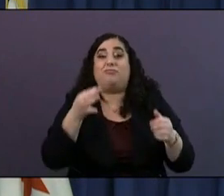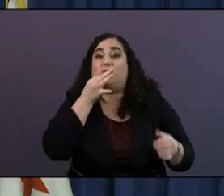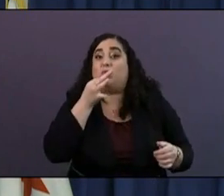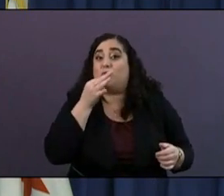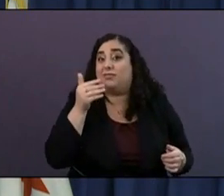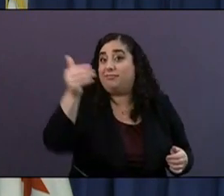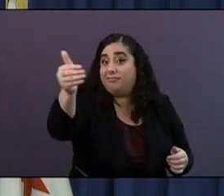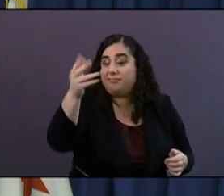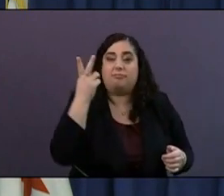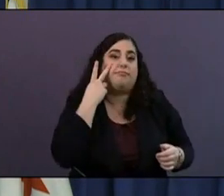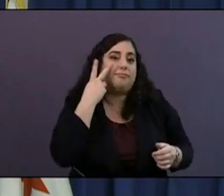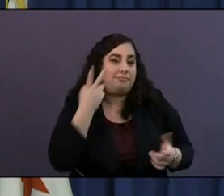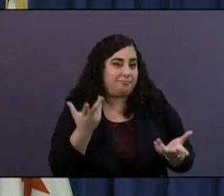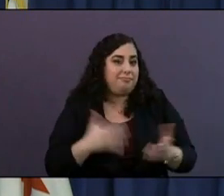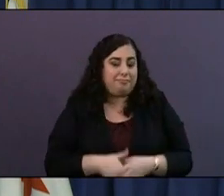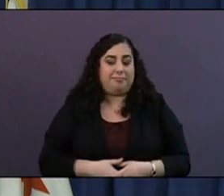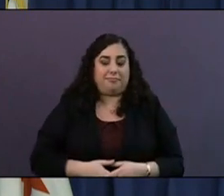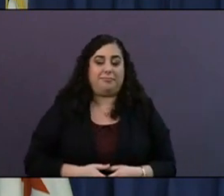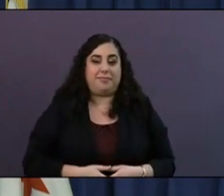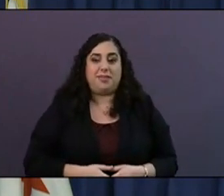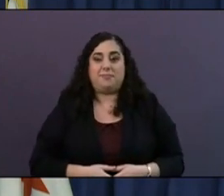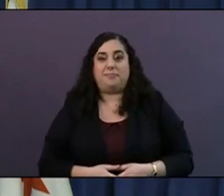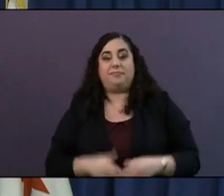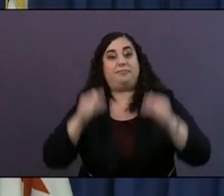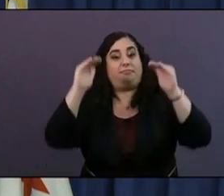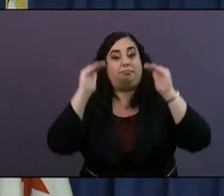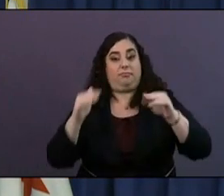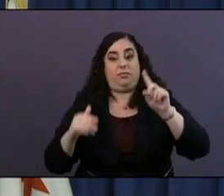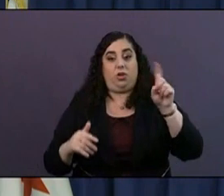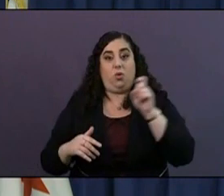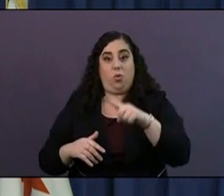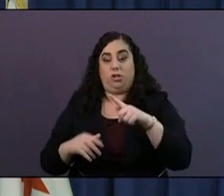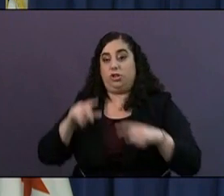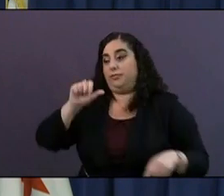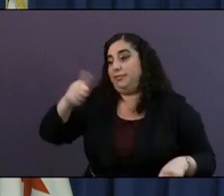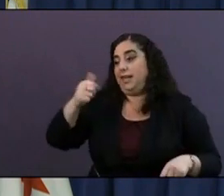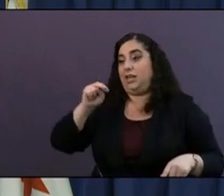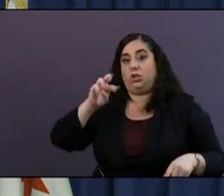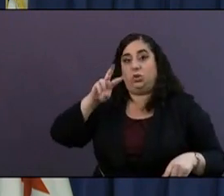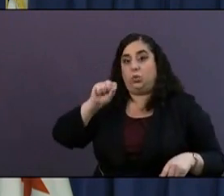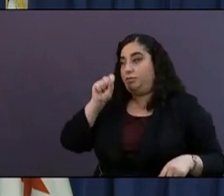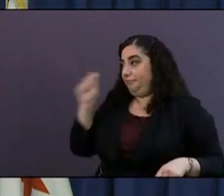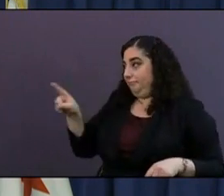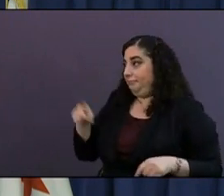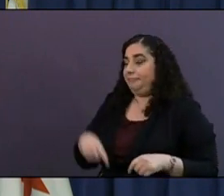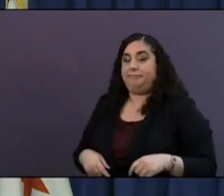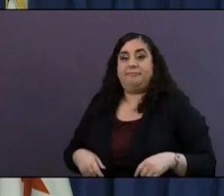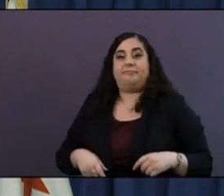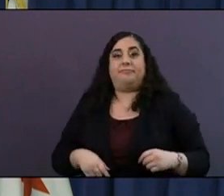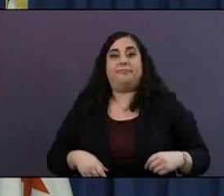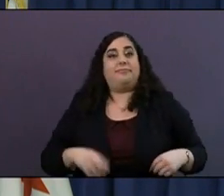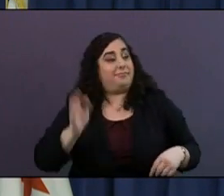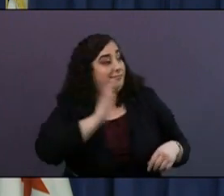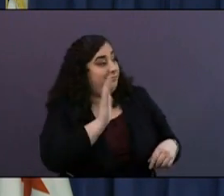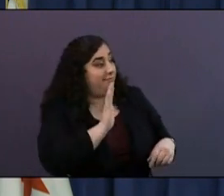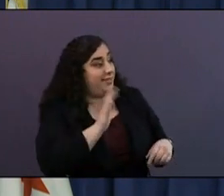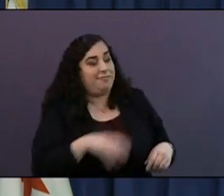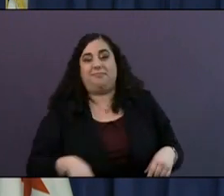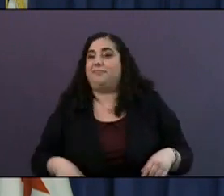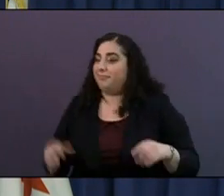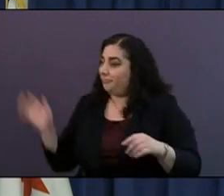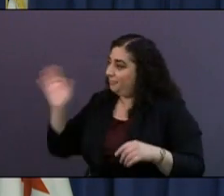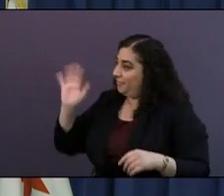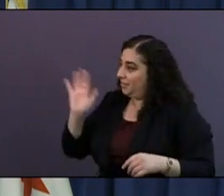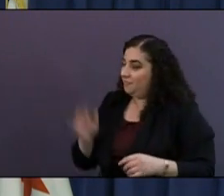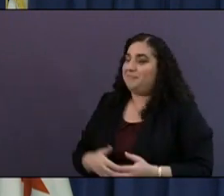And the next question comes from Laura Acevedo with 10 News. Hello, Laura. Hi, Mayor. Thanks for taking my question. Sure. My question is